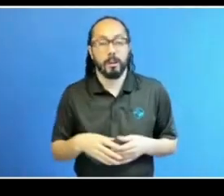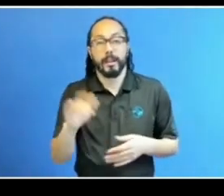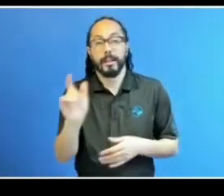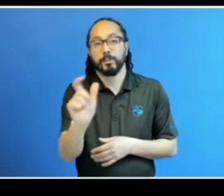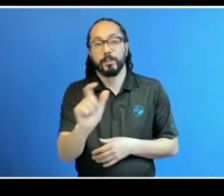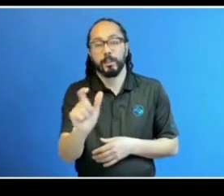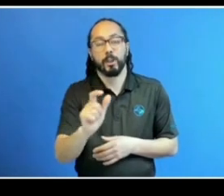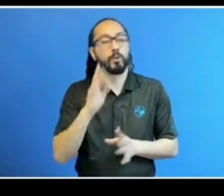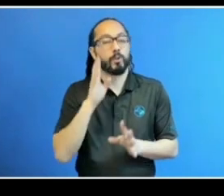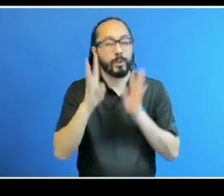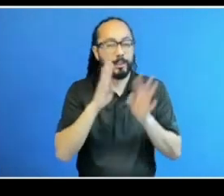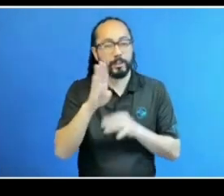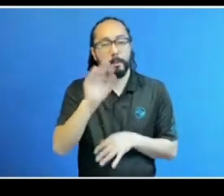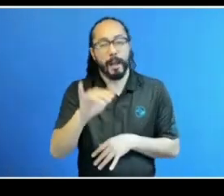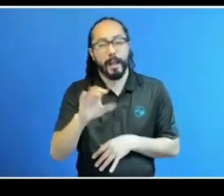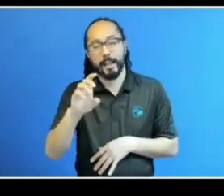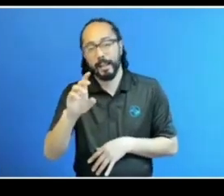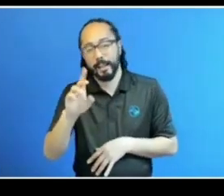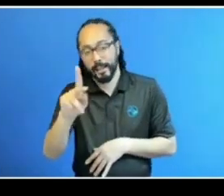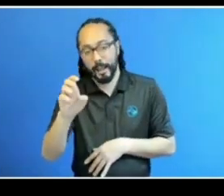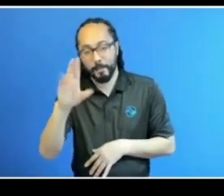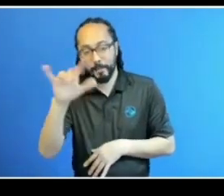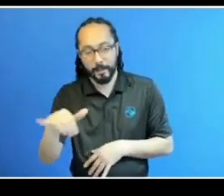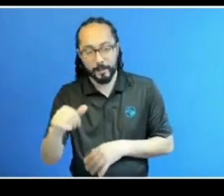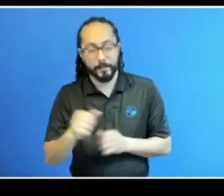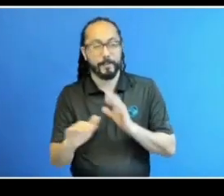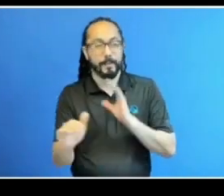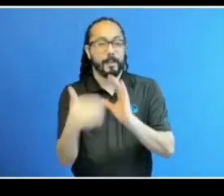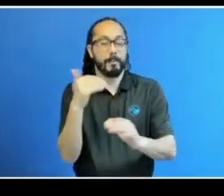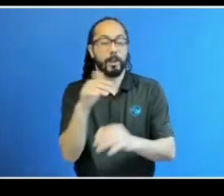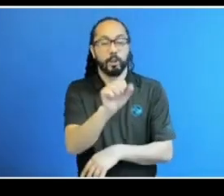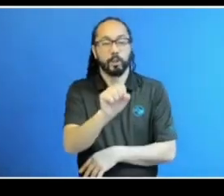same thing on Facebook. And you can email me at